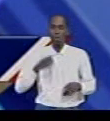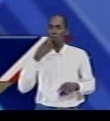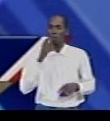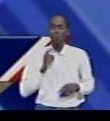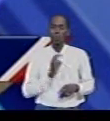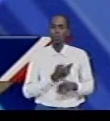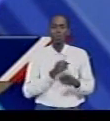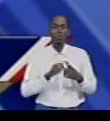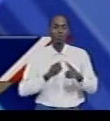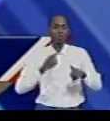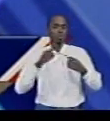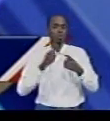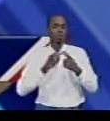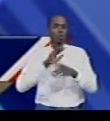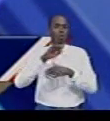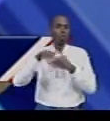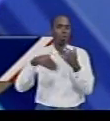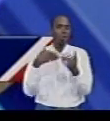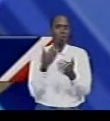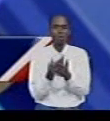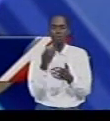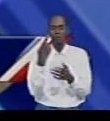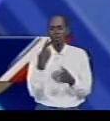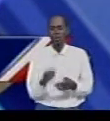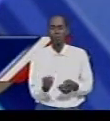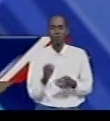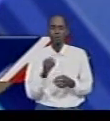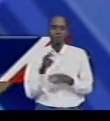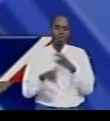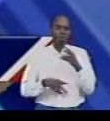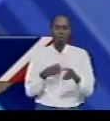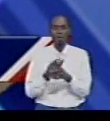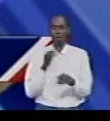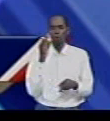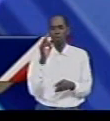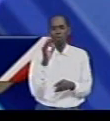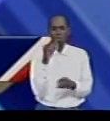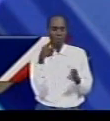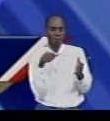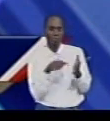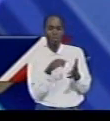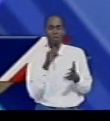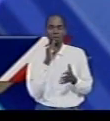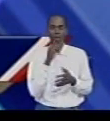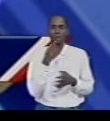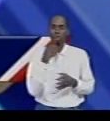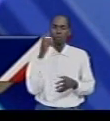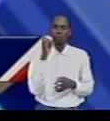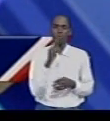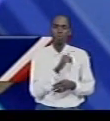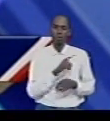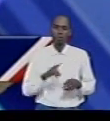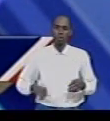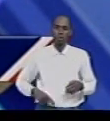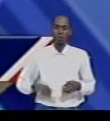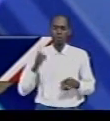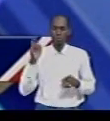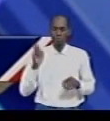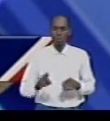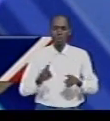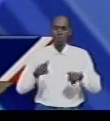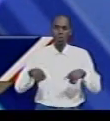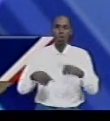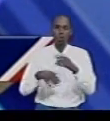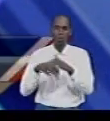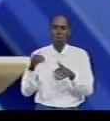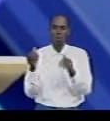the gospel to every creature. This is the decree of the Lord. We must carry it like that and give it out to